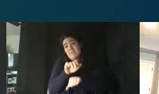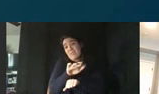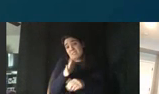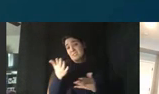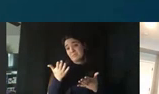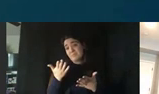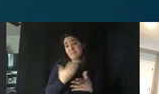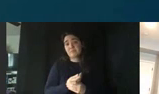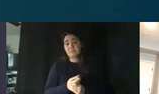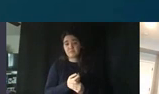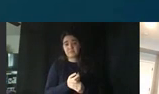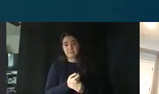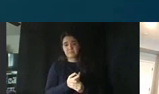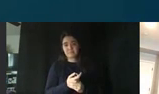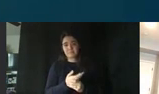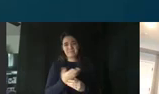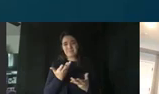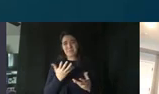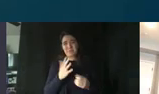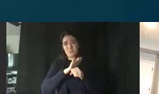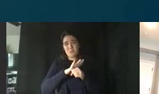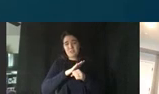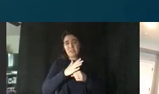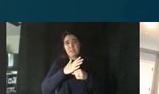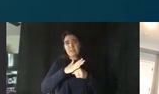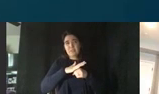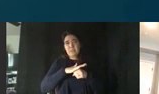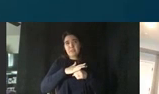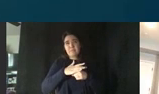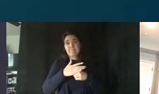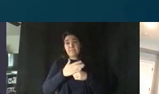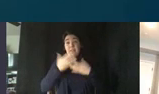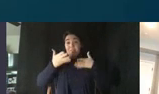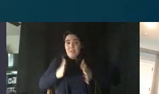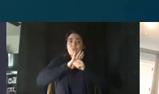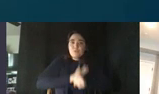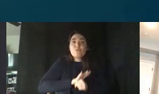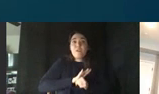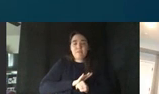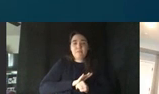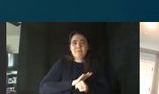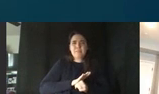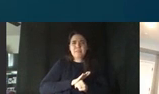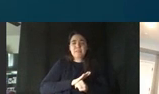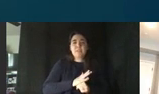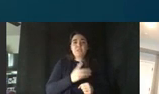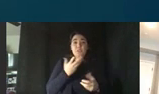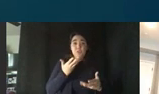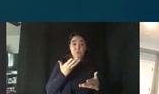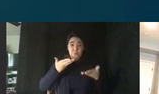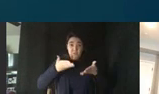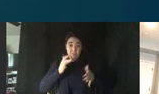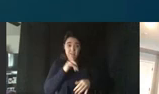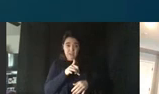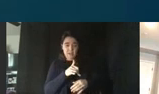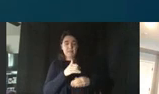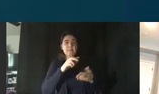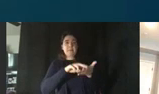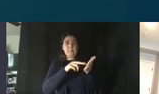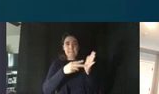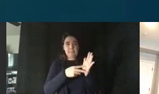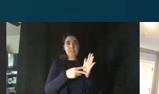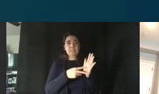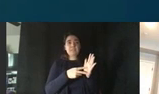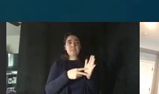let it stress you out, because once you stress out about it, that means you're doing something right. That means that you care enough about